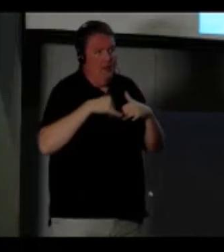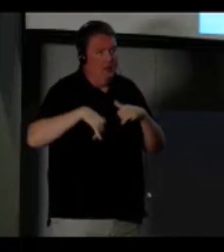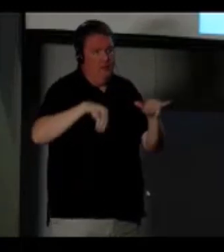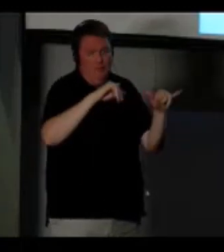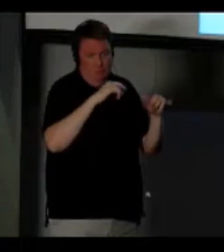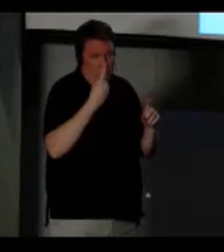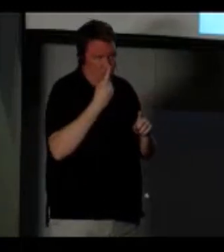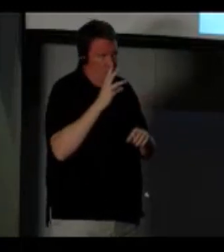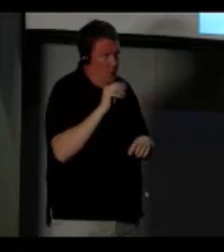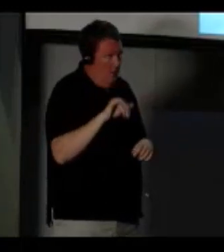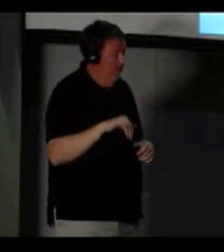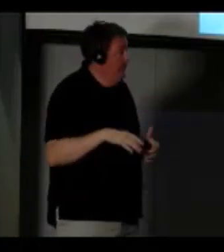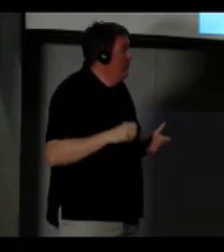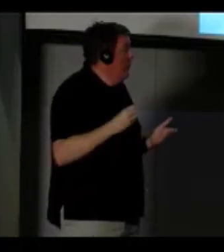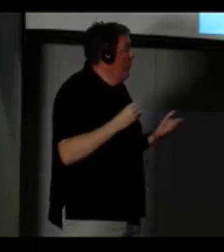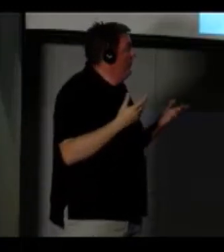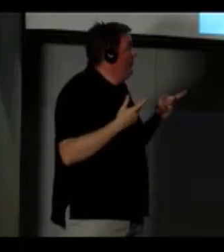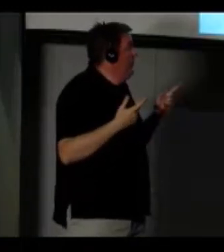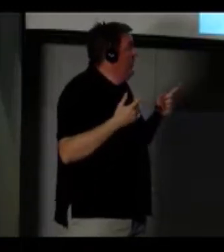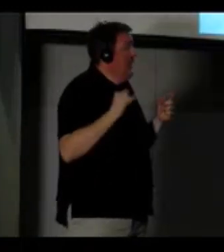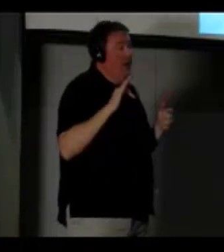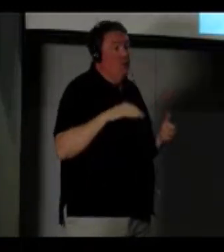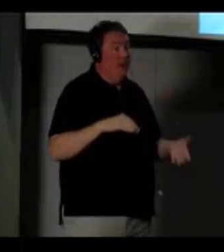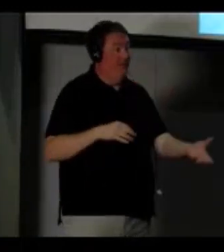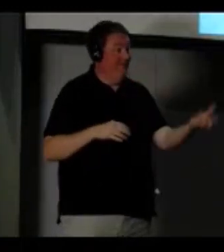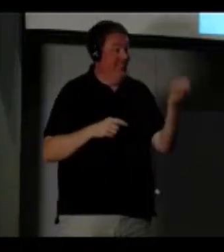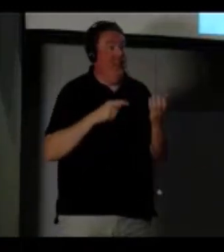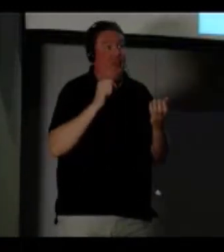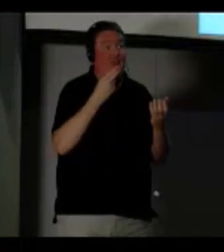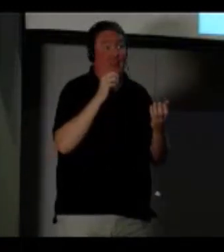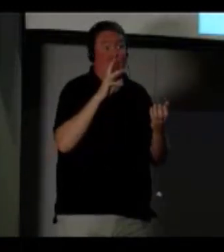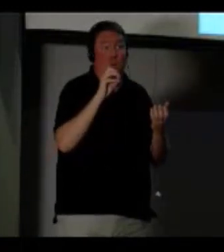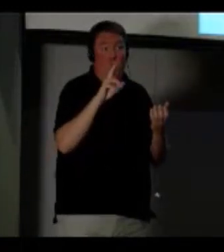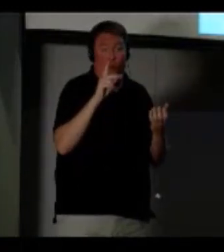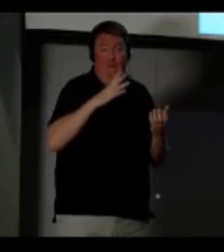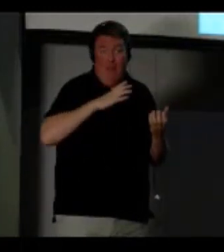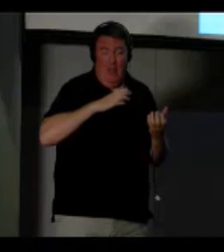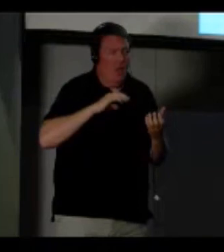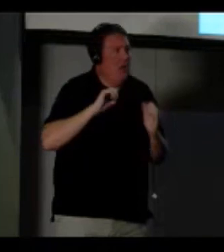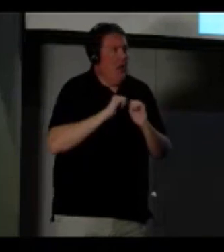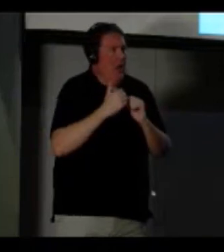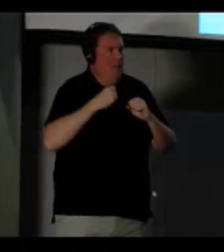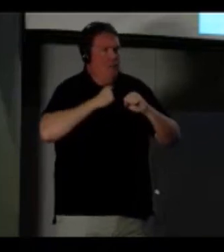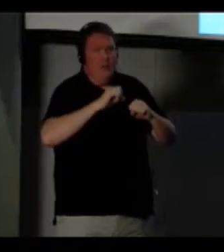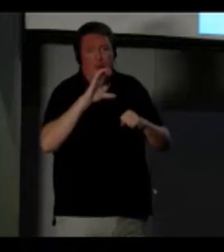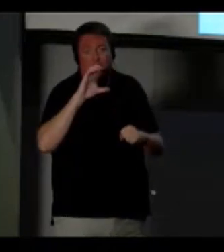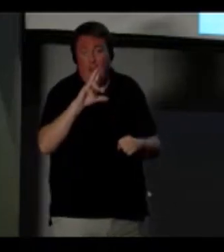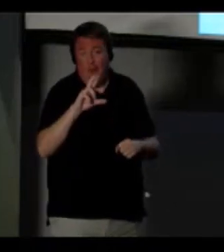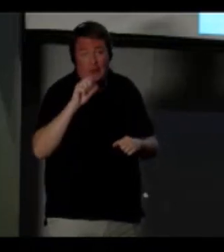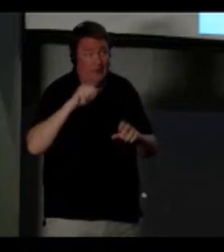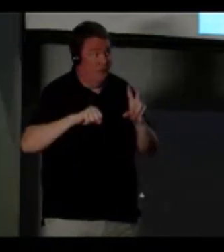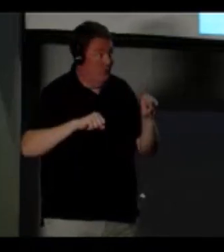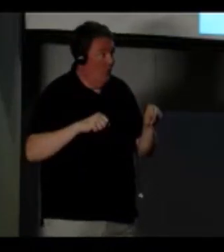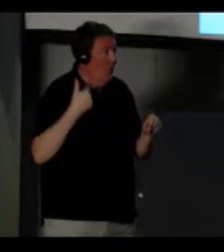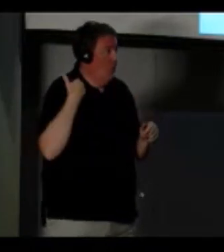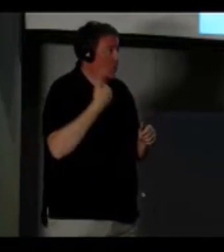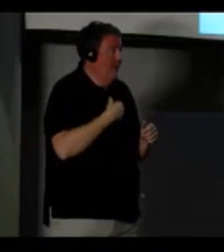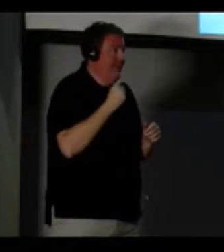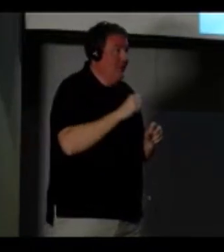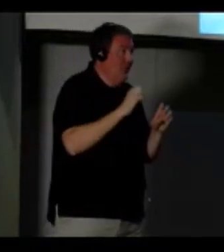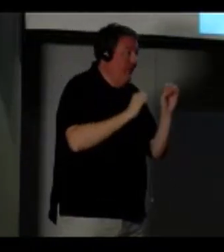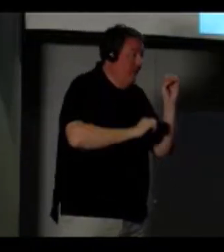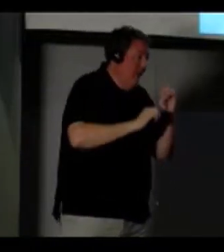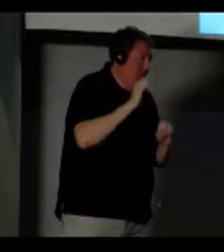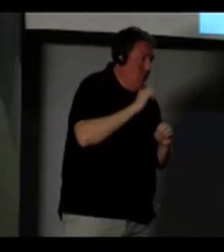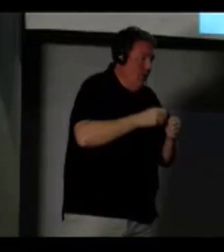work, determining whether it's protected by copyright is rarely an easy task. Copyright status must be evaluated